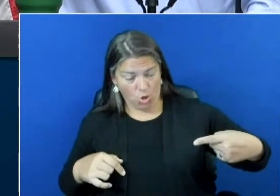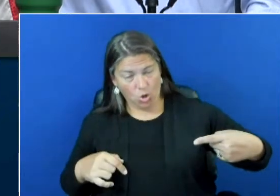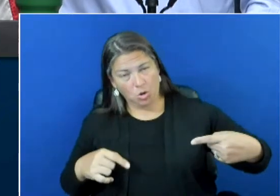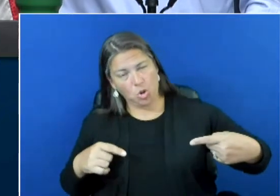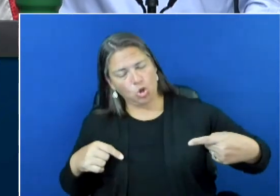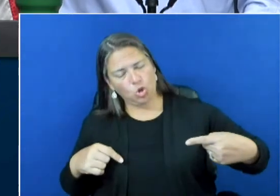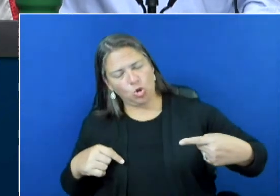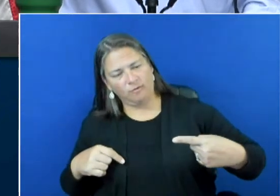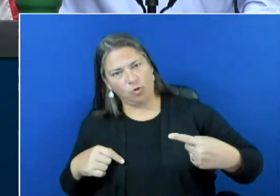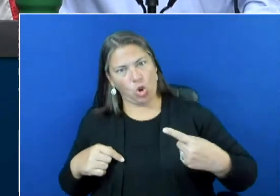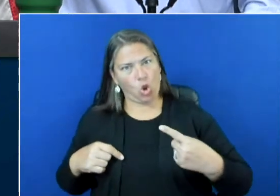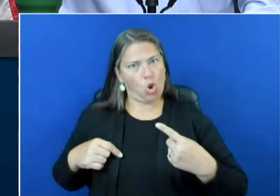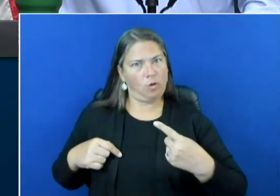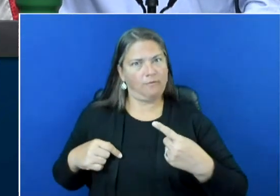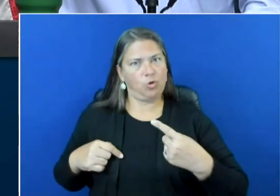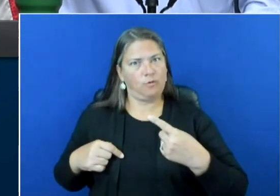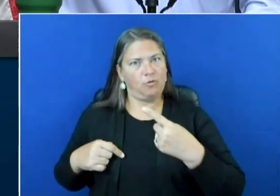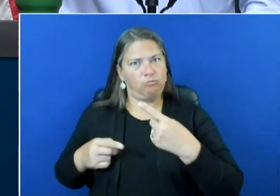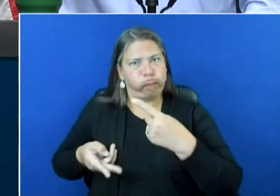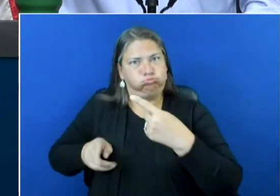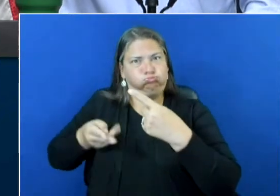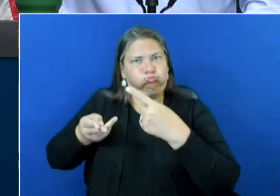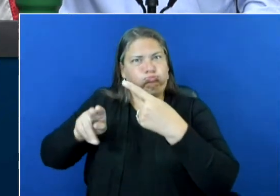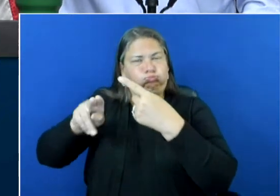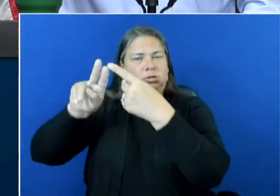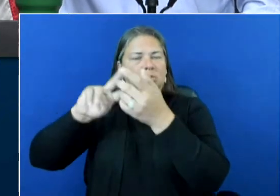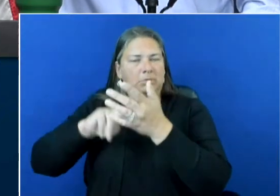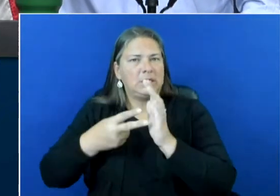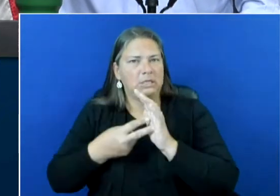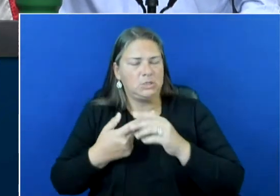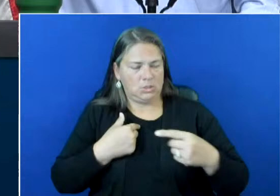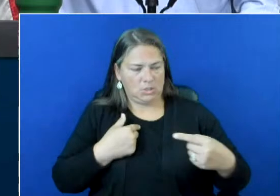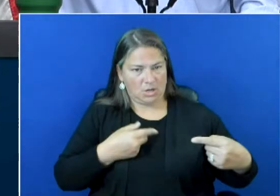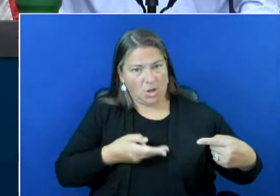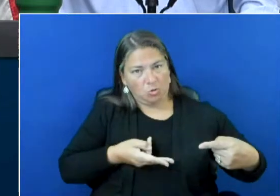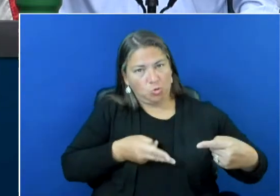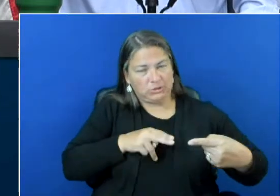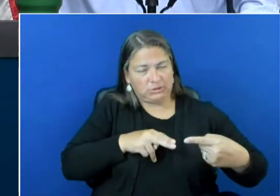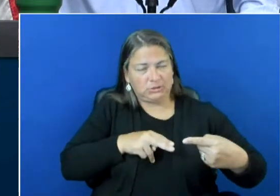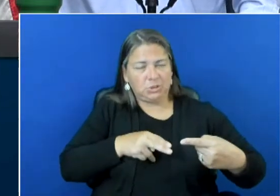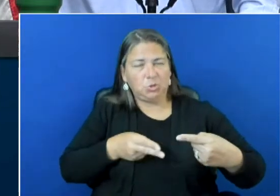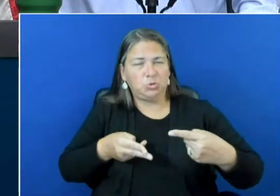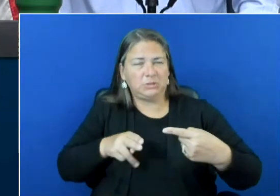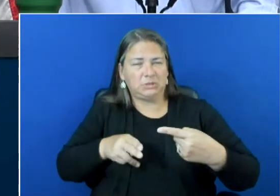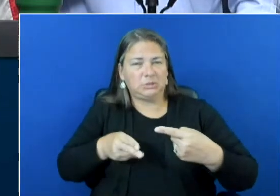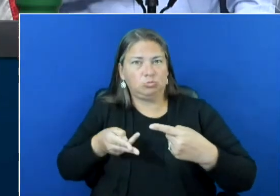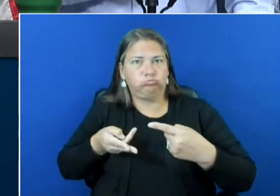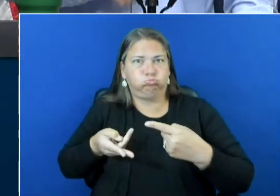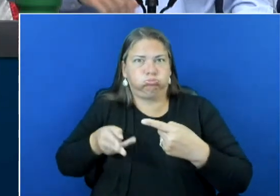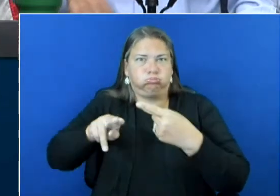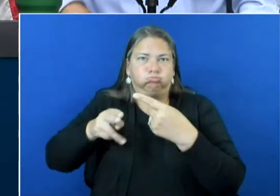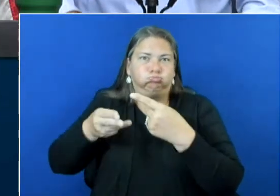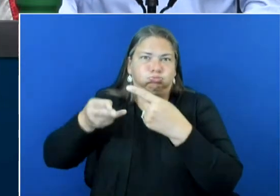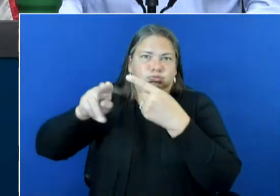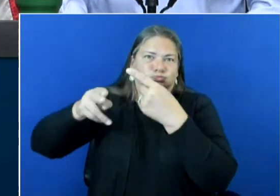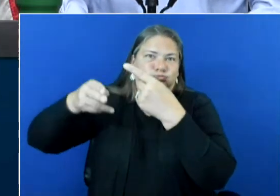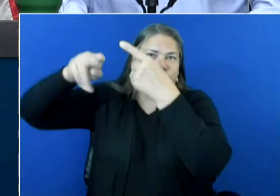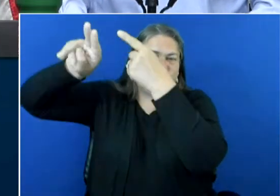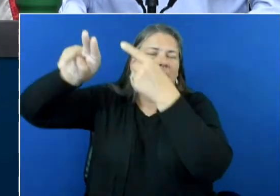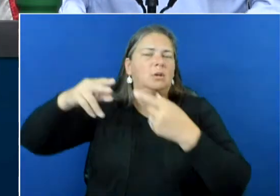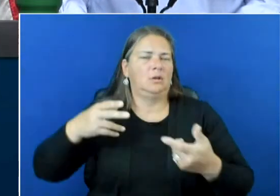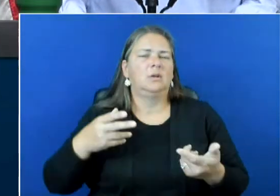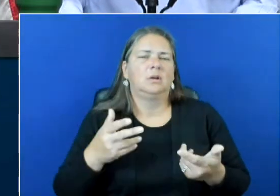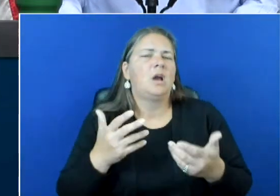more worrisome going up, it means that we are doubling faster, we are tripling faster, that it gets out of control quicker